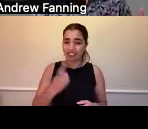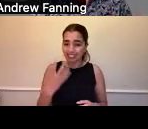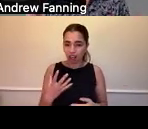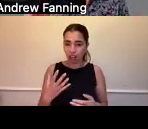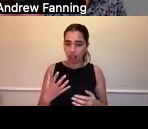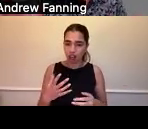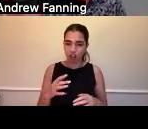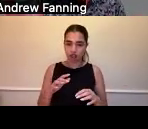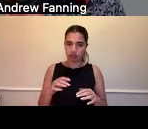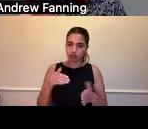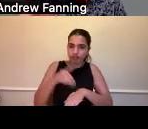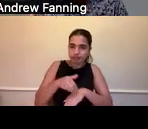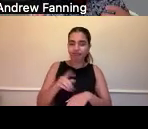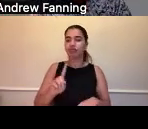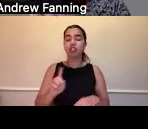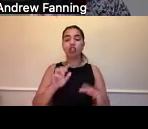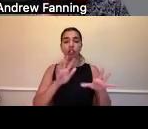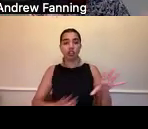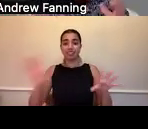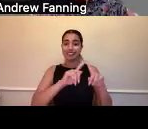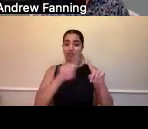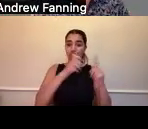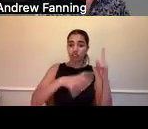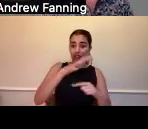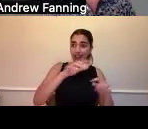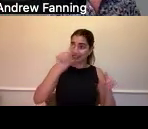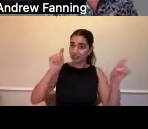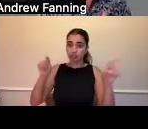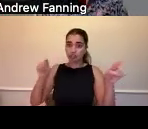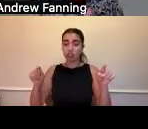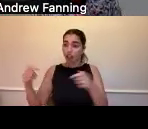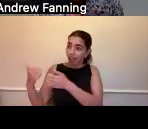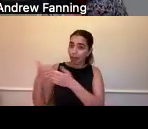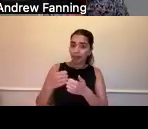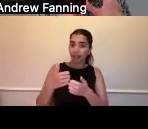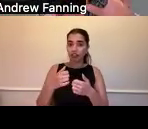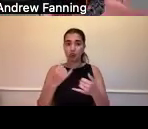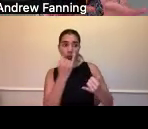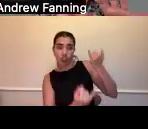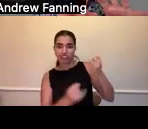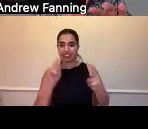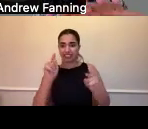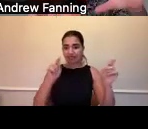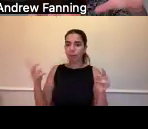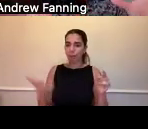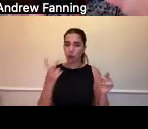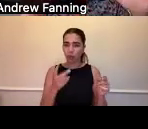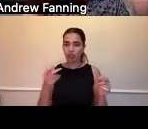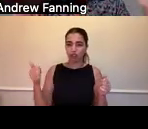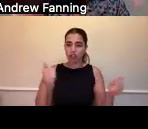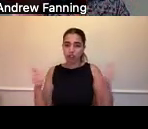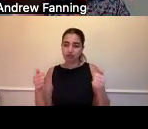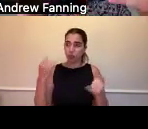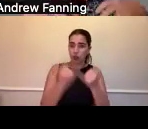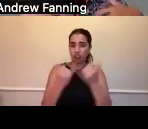different societies in both directions. So if we take a look, this is where we were able to disaggregate the